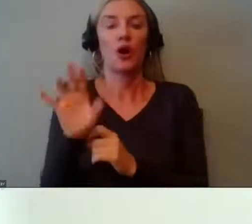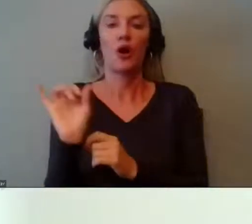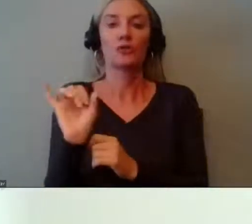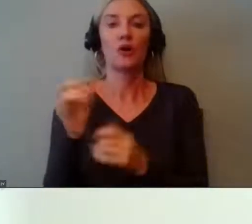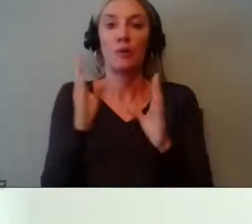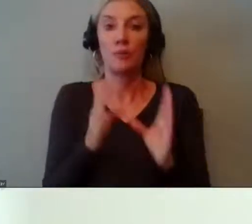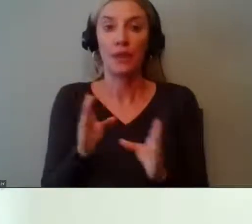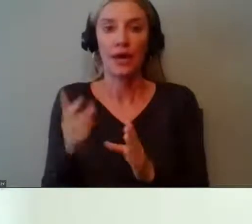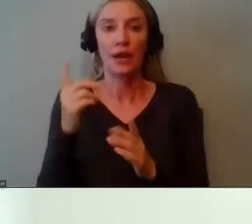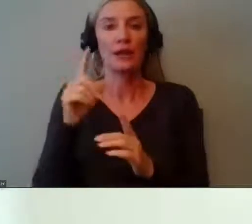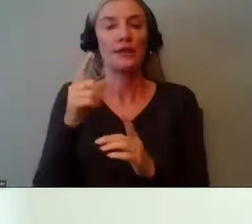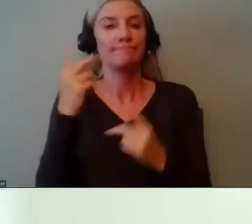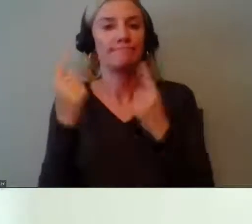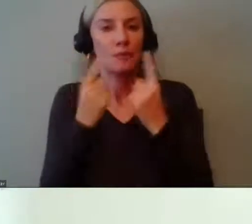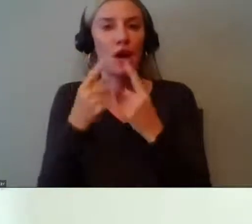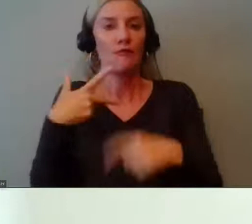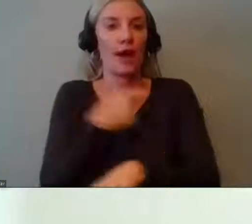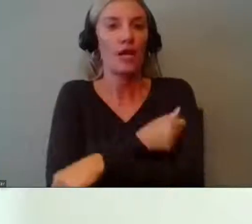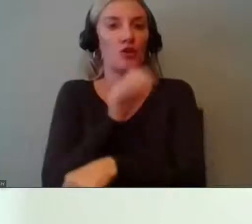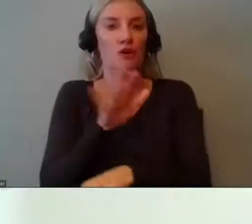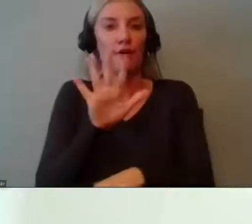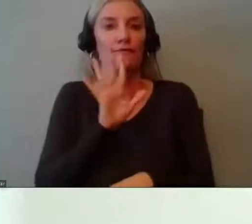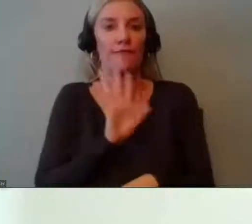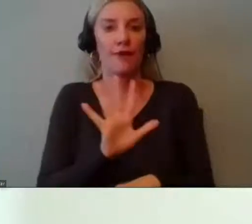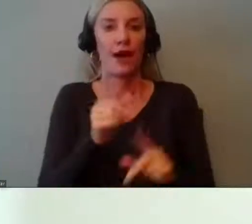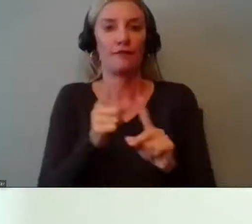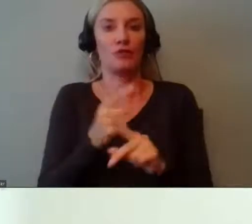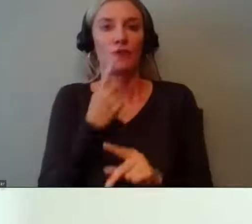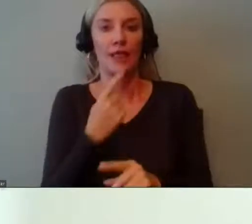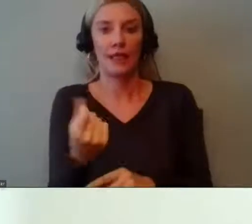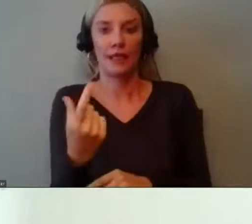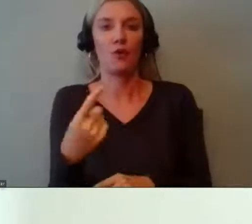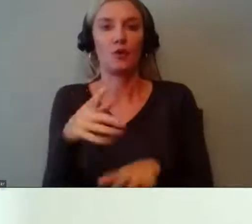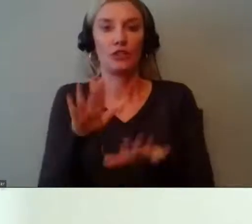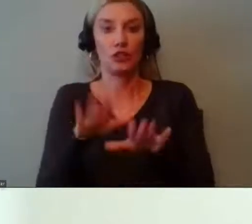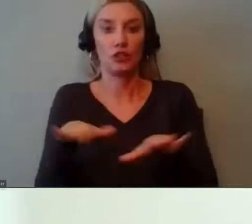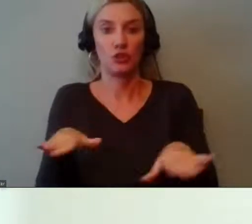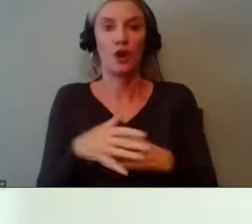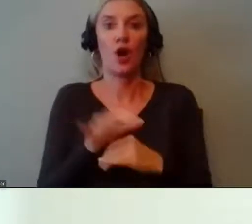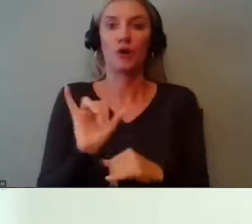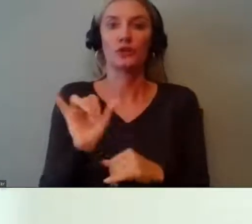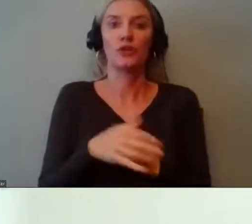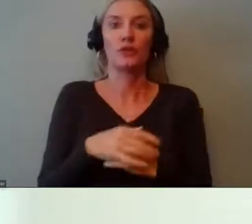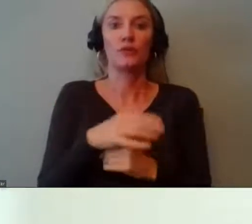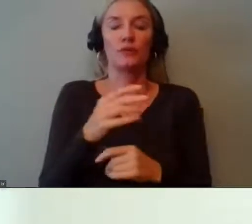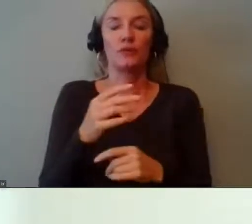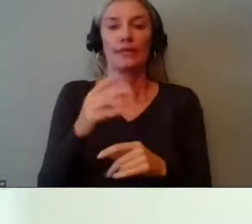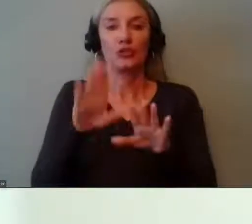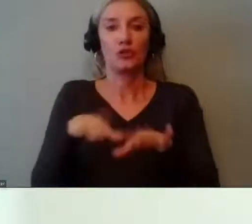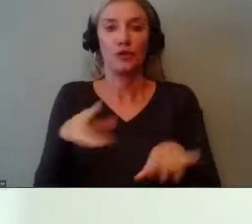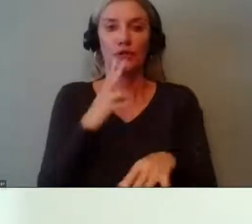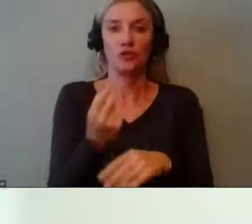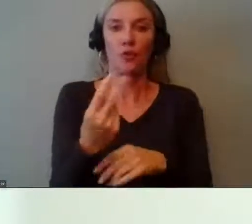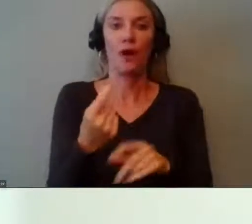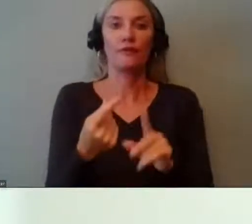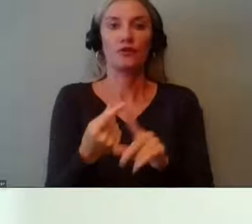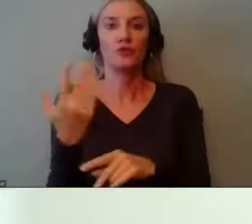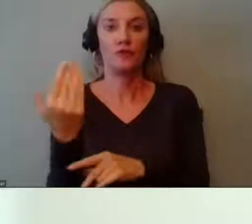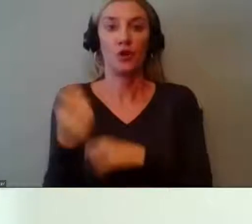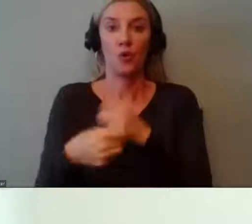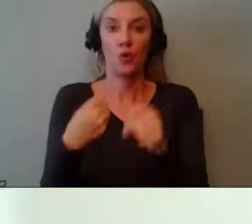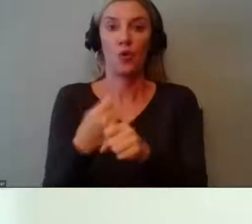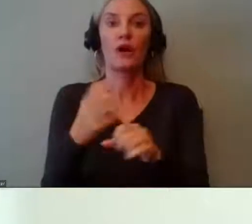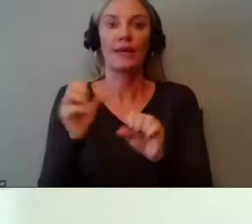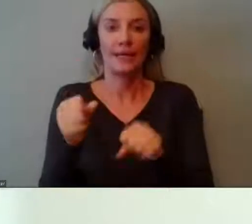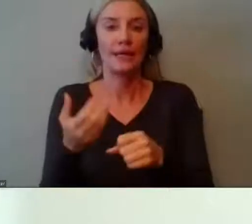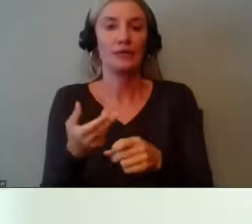all the young ones vaccinated. Even the 12 to 15-year-olds can do better with vaccinations. They do have a lower risk of